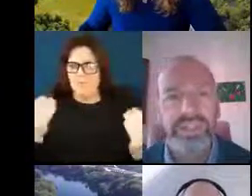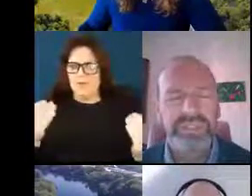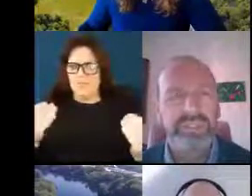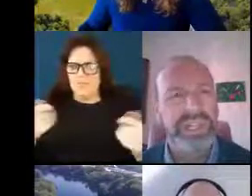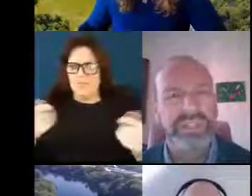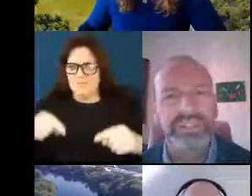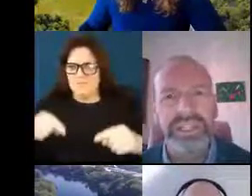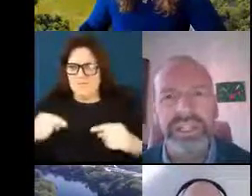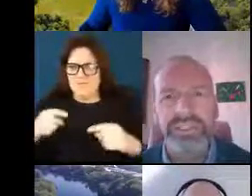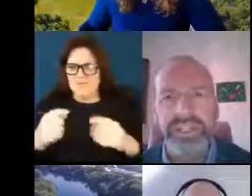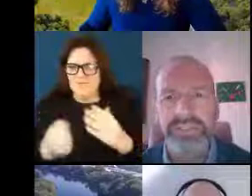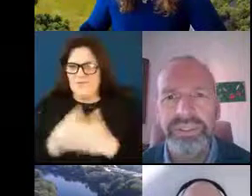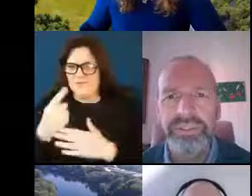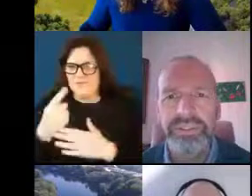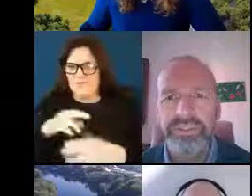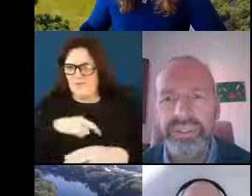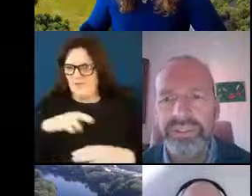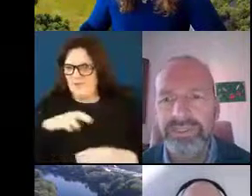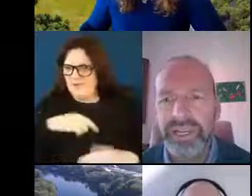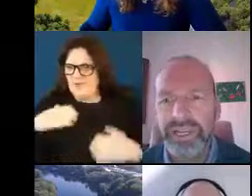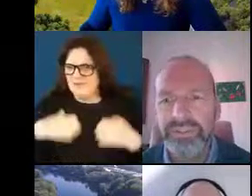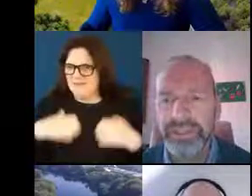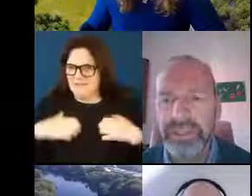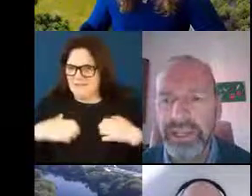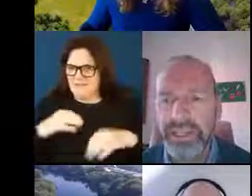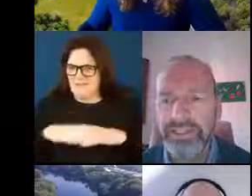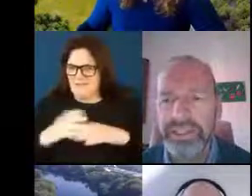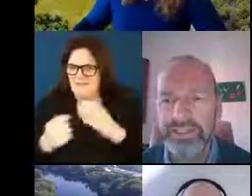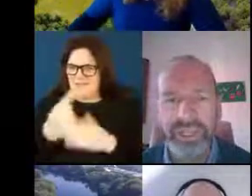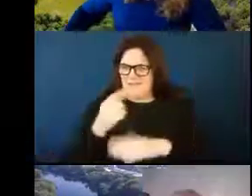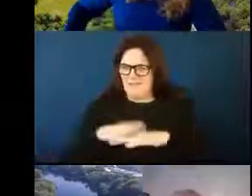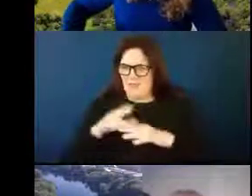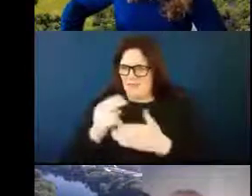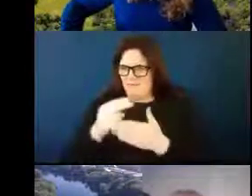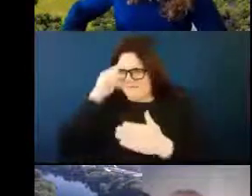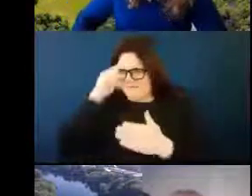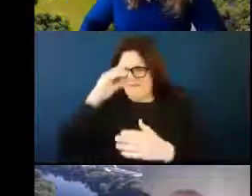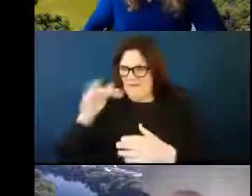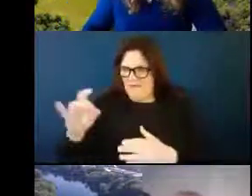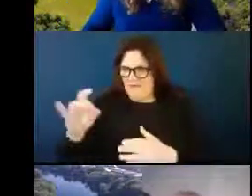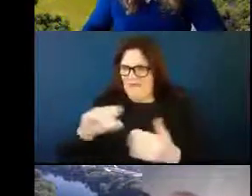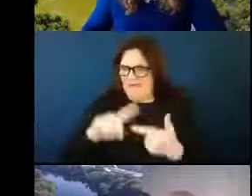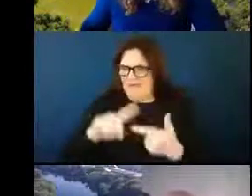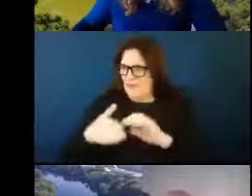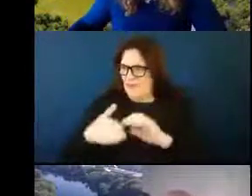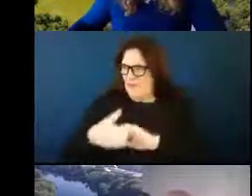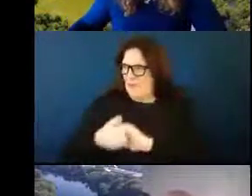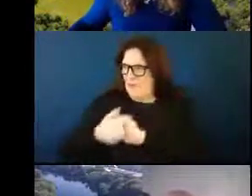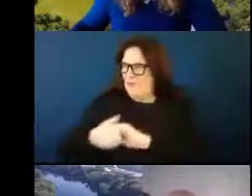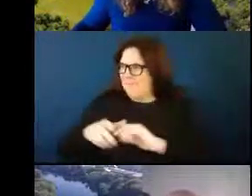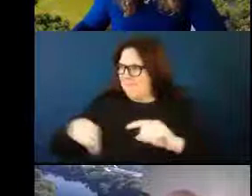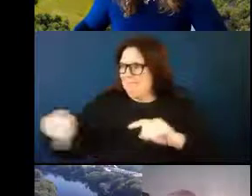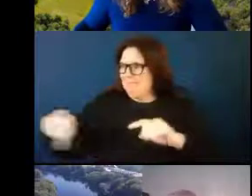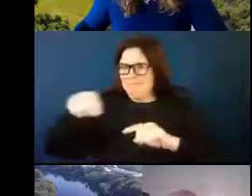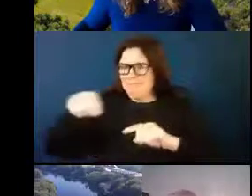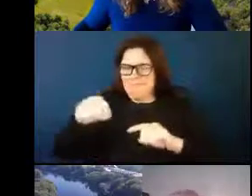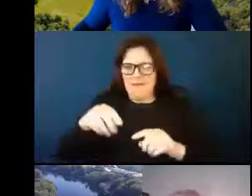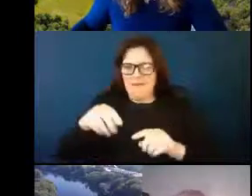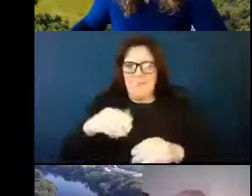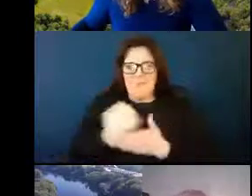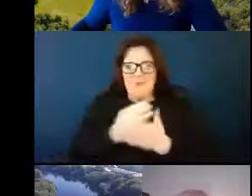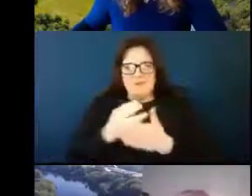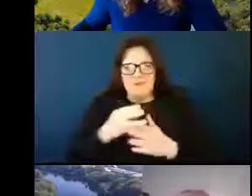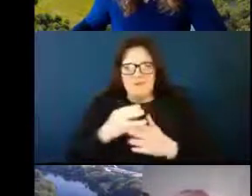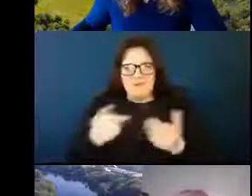to this event, a really exciting event for the University of Limerick and for the colleagues that have been identified who are part of the steering